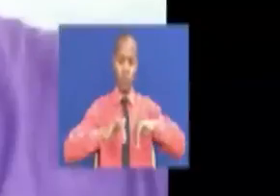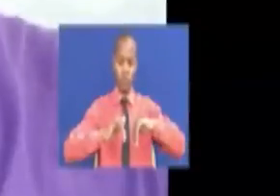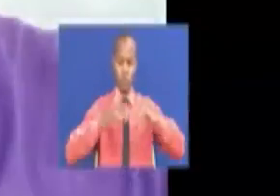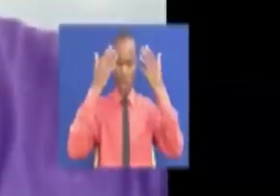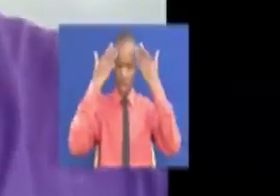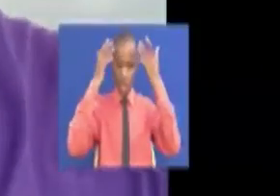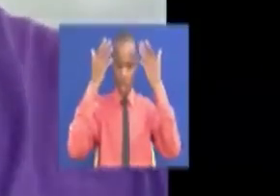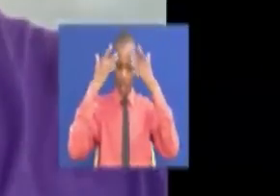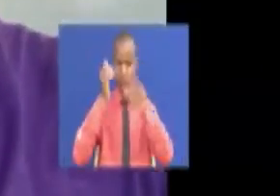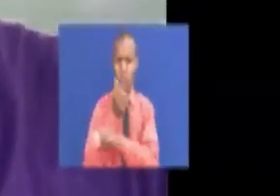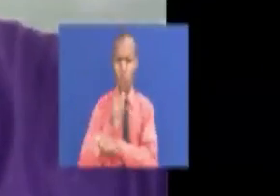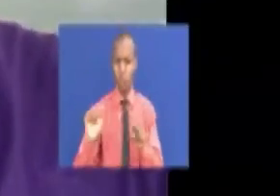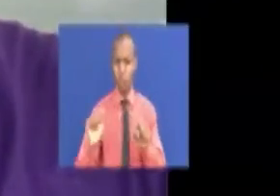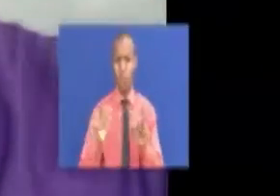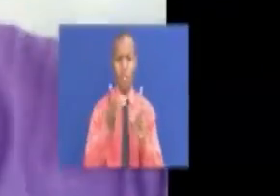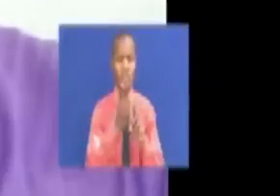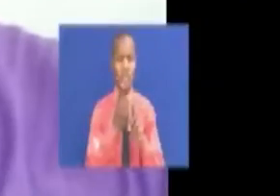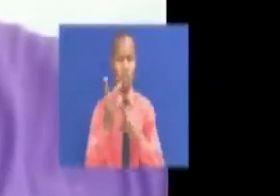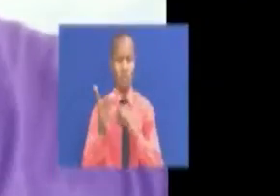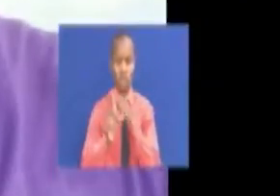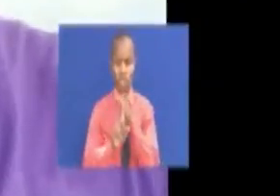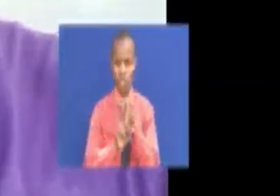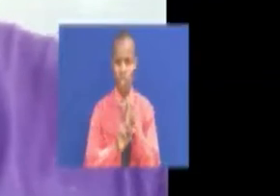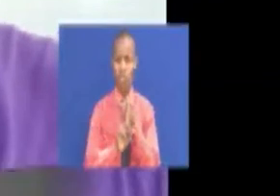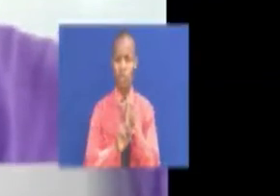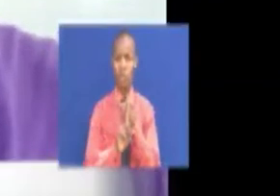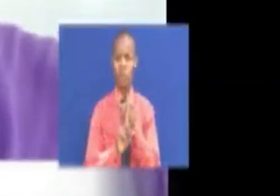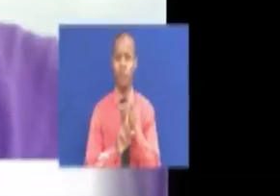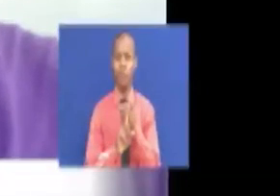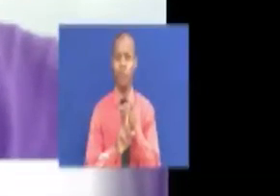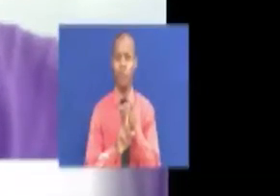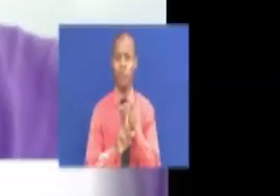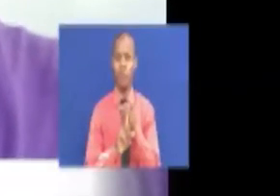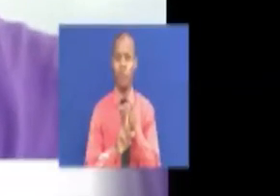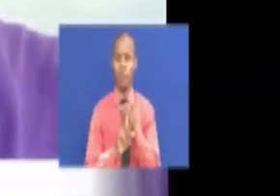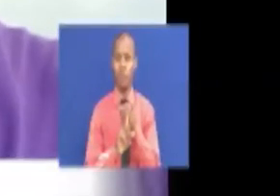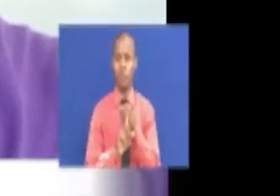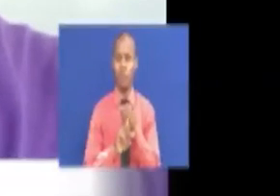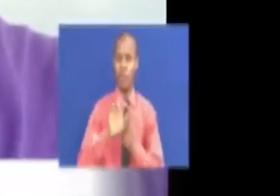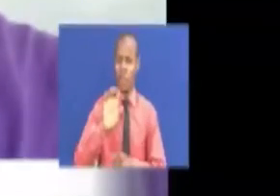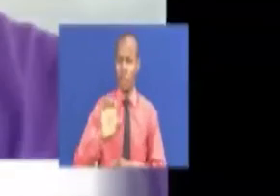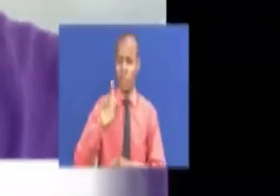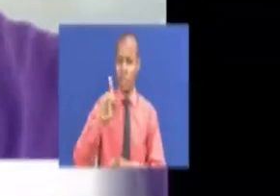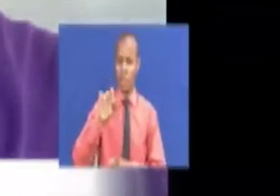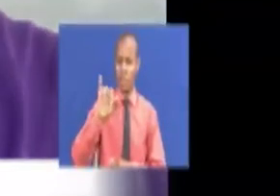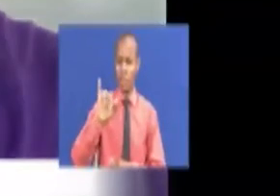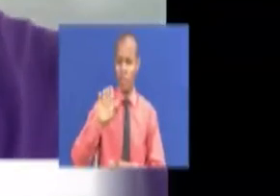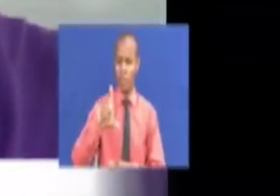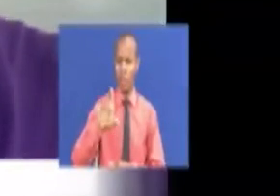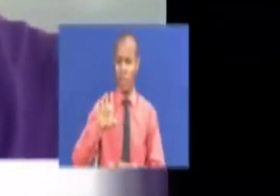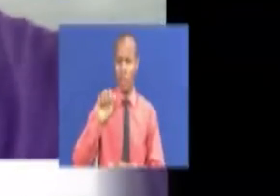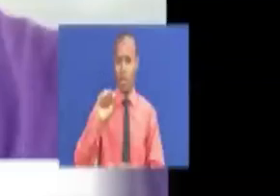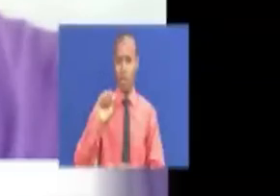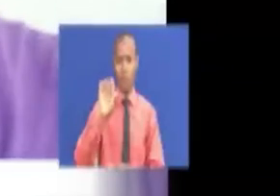day. Every year on 26th of March, we celebrate an Epilepsy Awareness Day